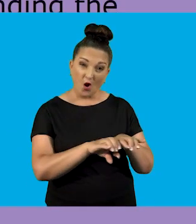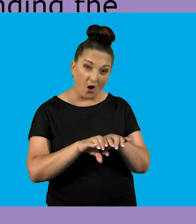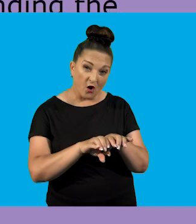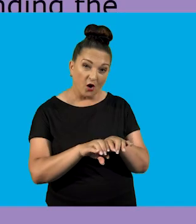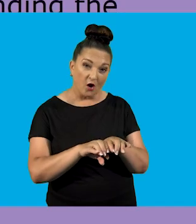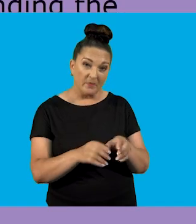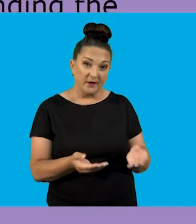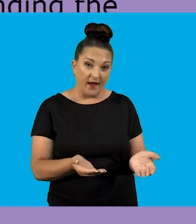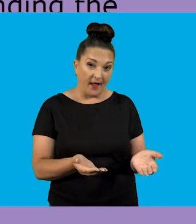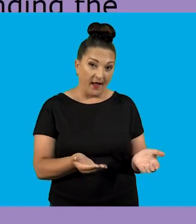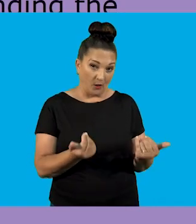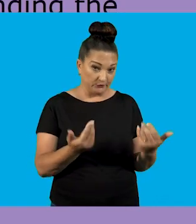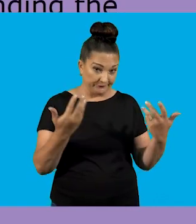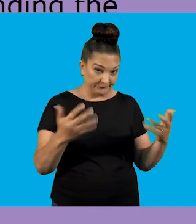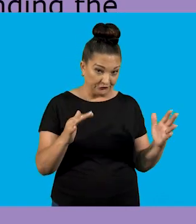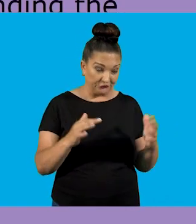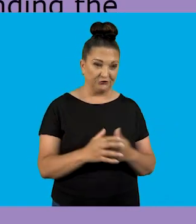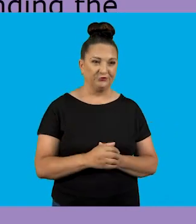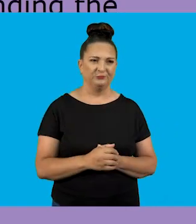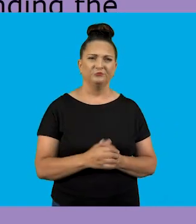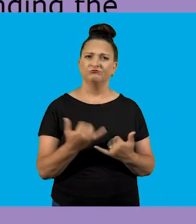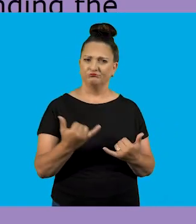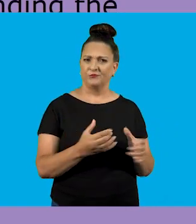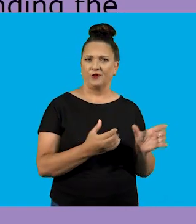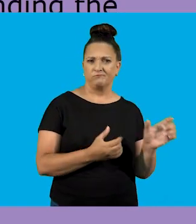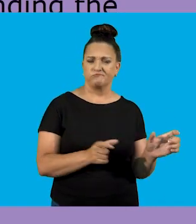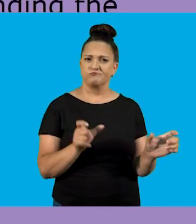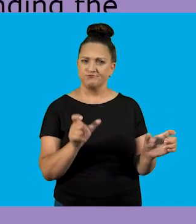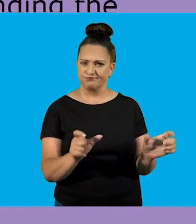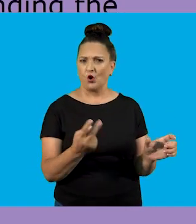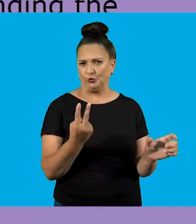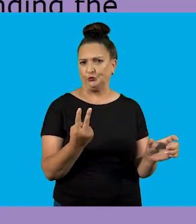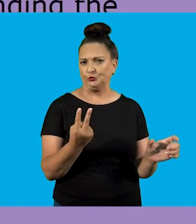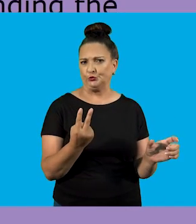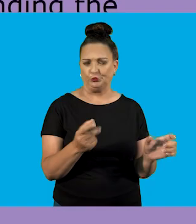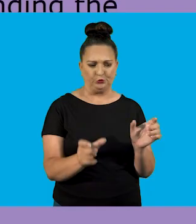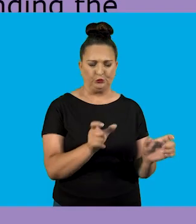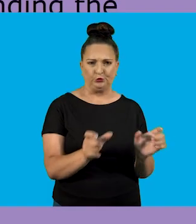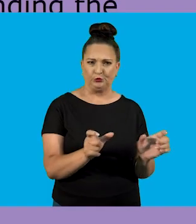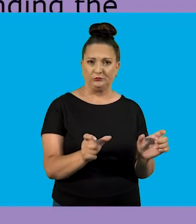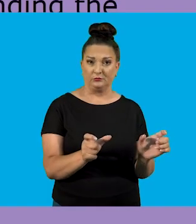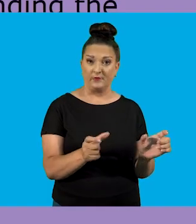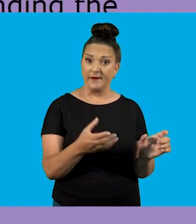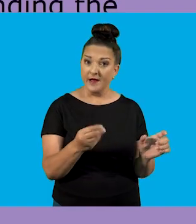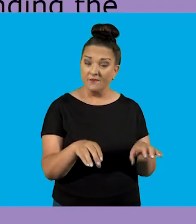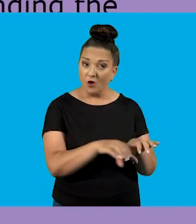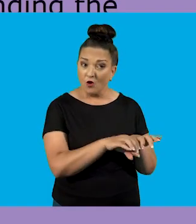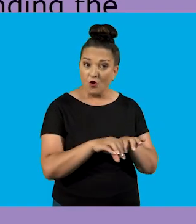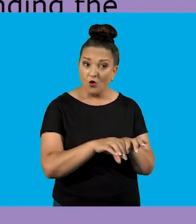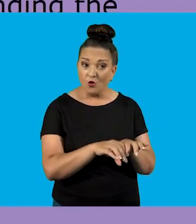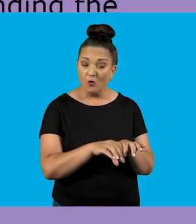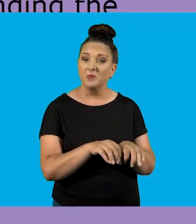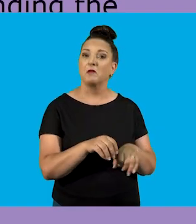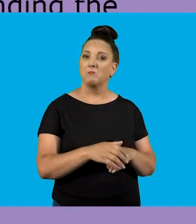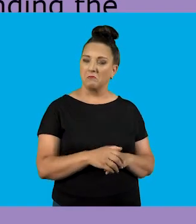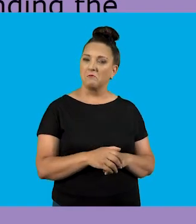in two of those groups. Now we have two terms. And when we have two terms, we can see there is a common bracket. So